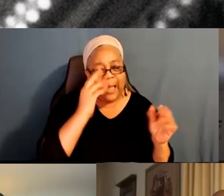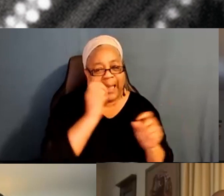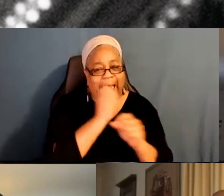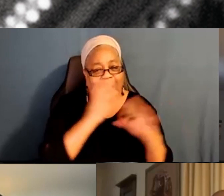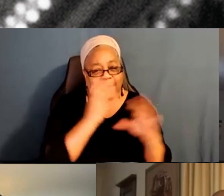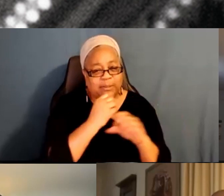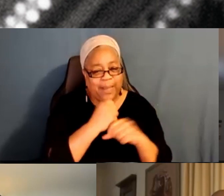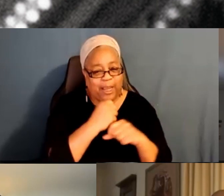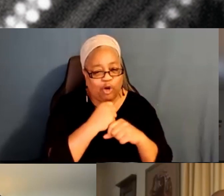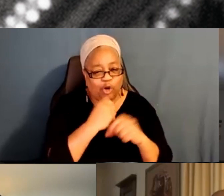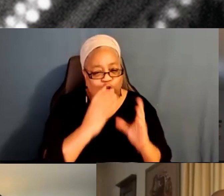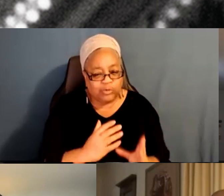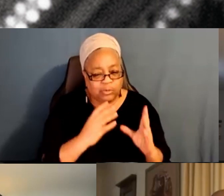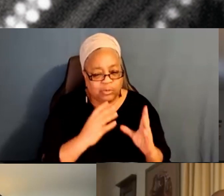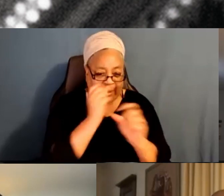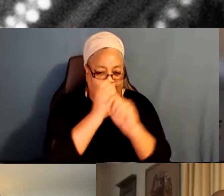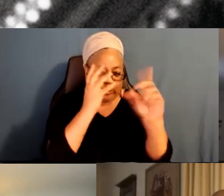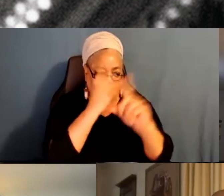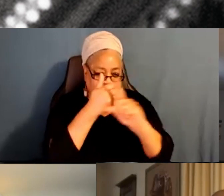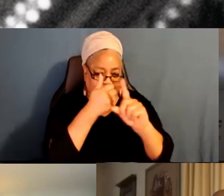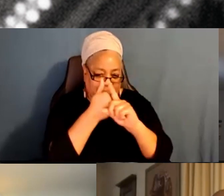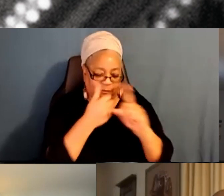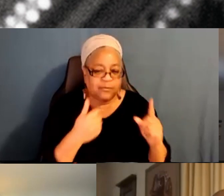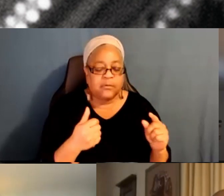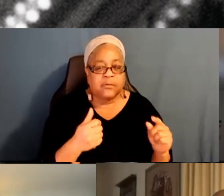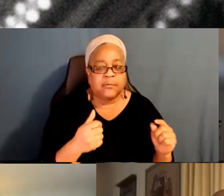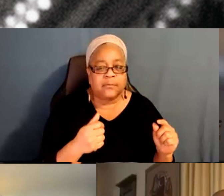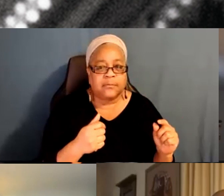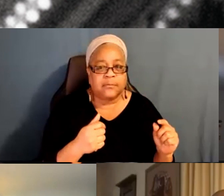and images are themselves